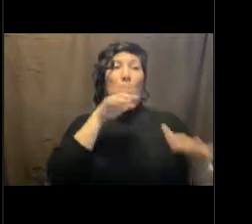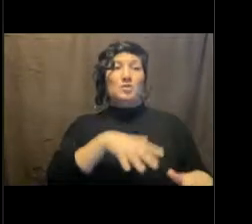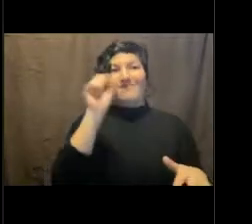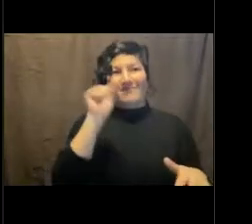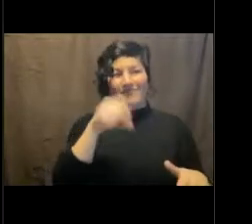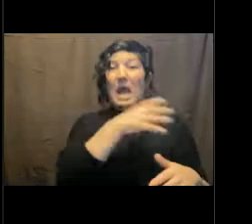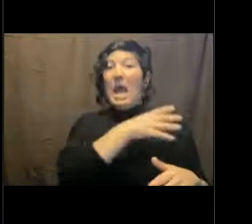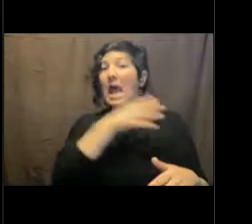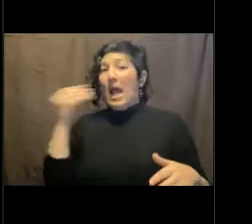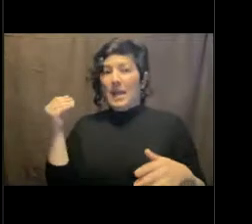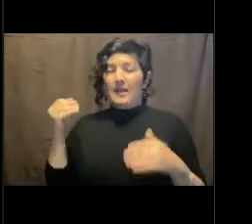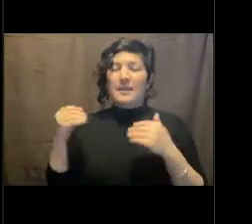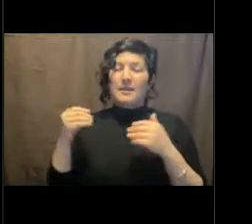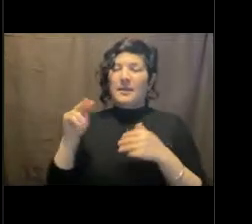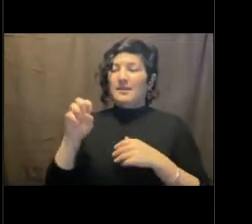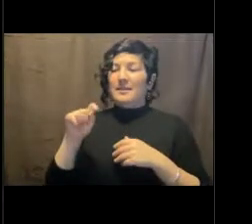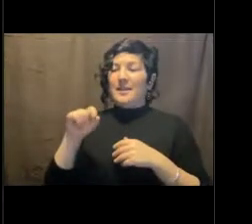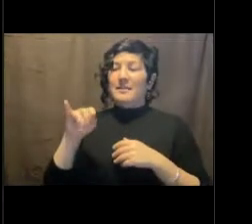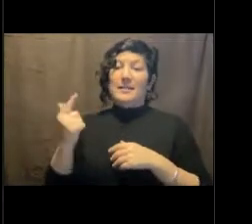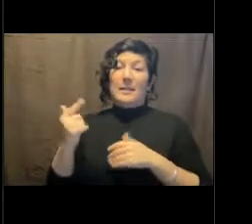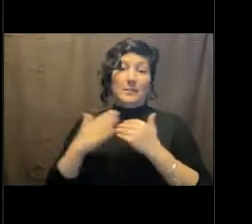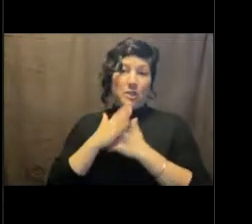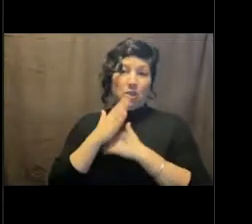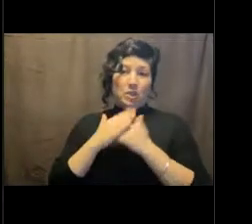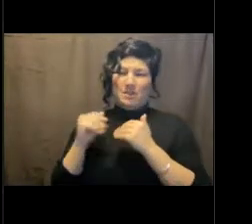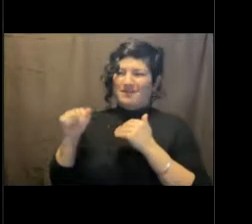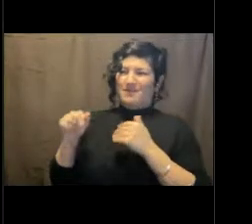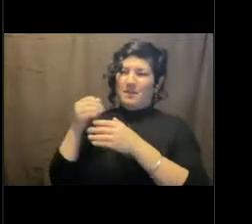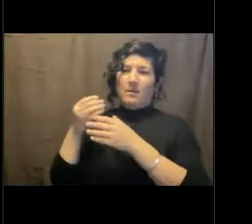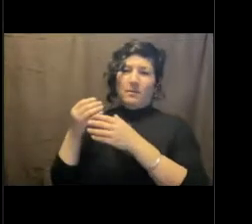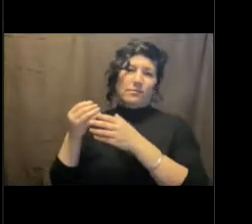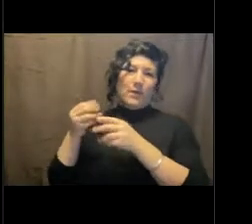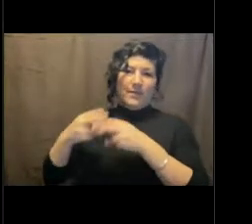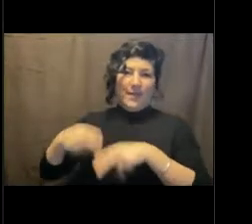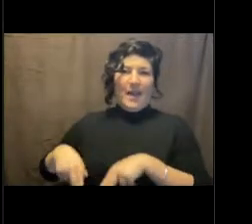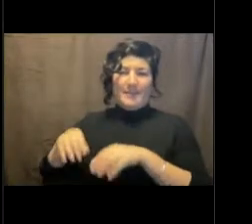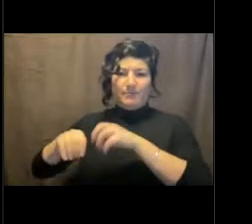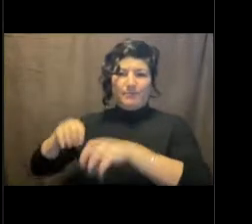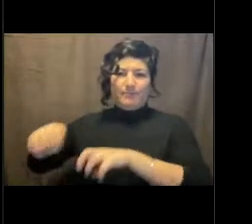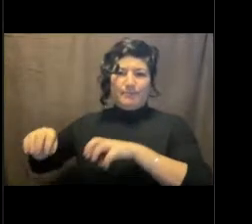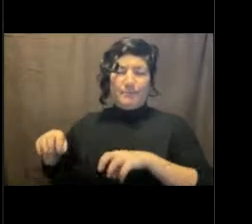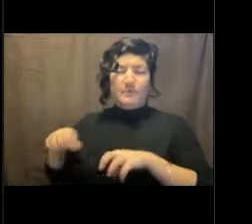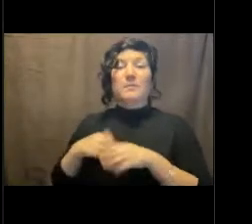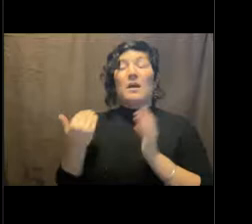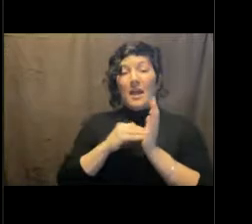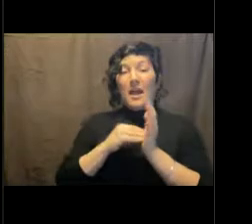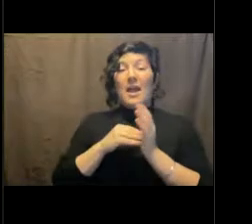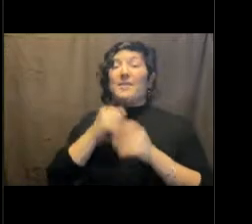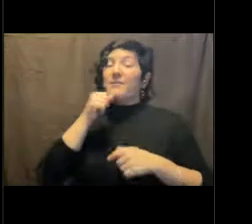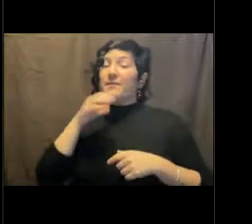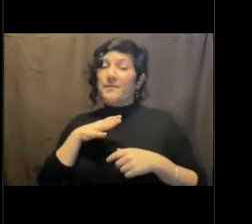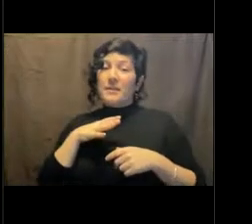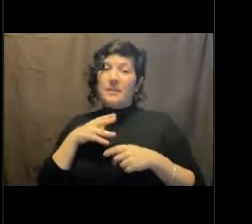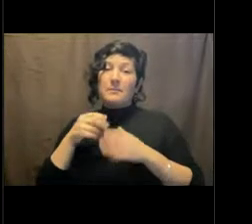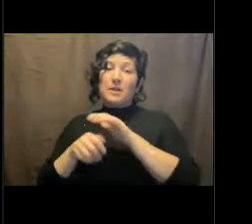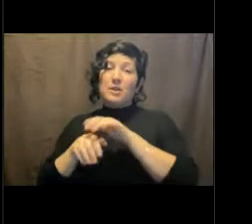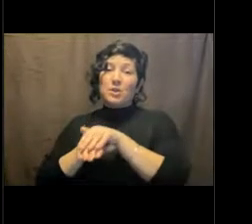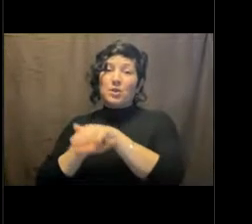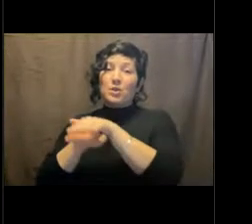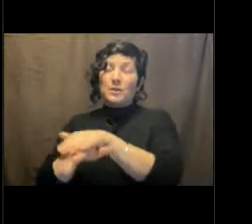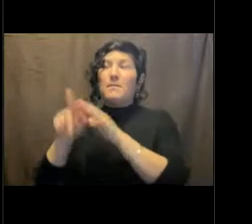in their nesting beaches where they lay their eggs. As I mentioned before, female turtles have to lay their eggs in dry substrate or dry land, typically